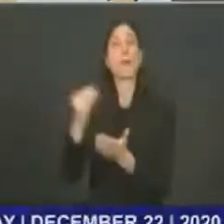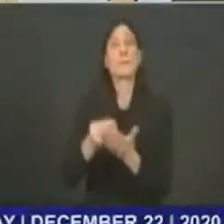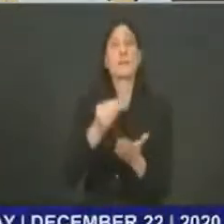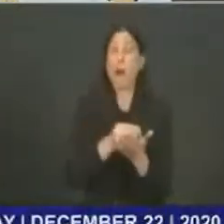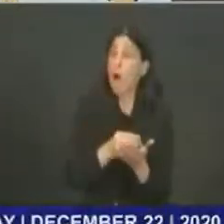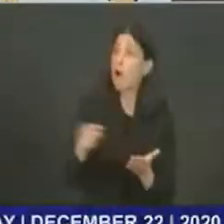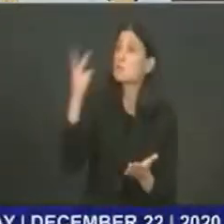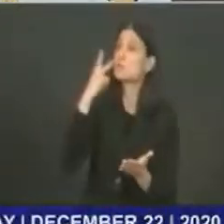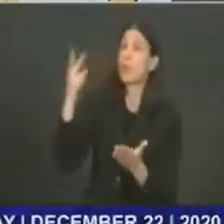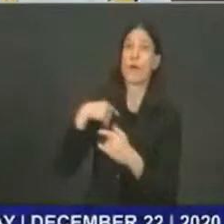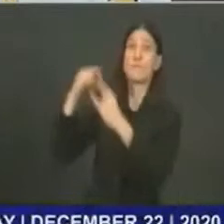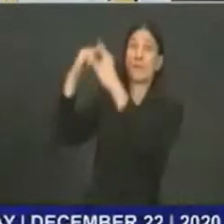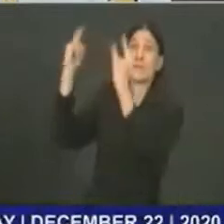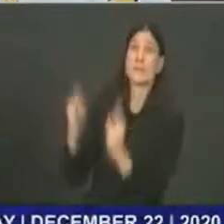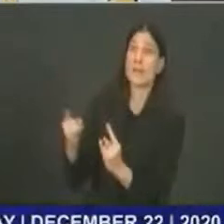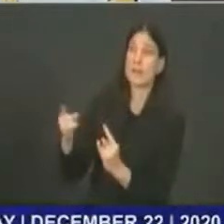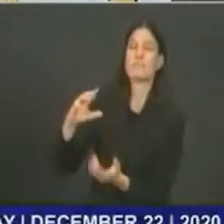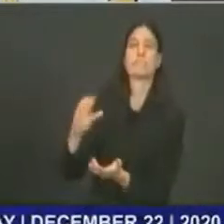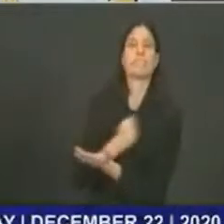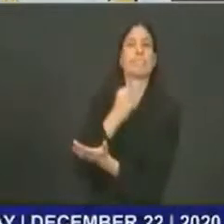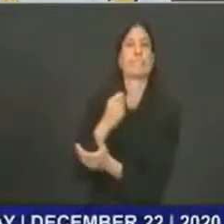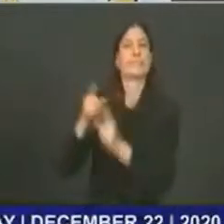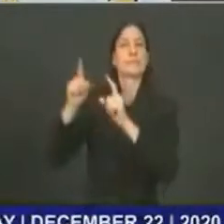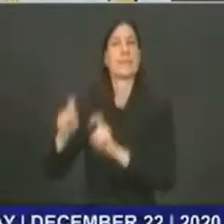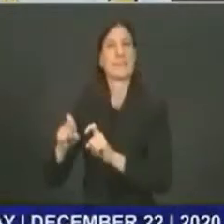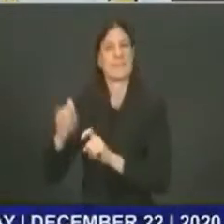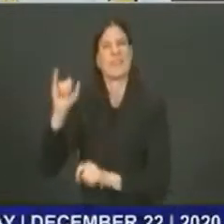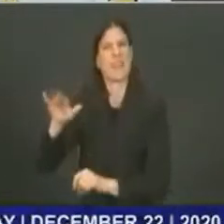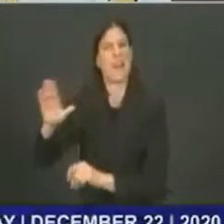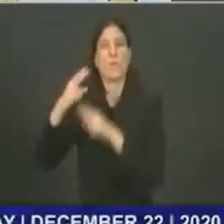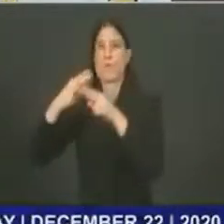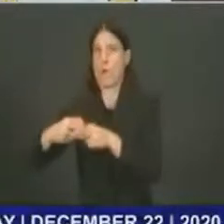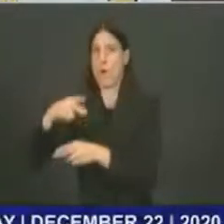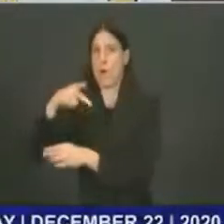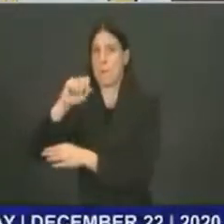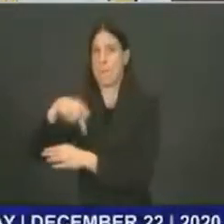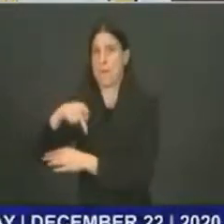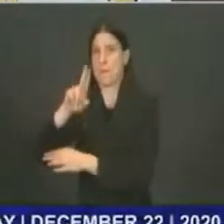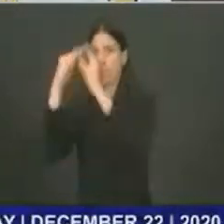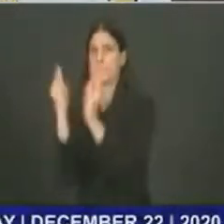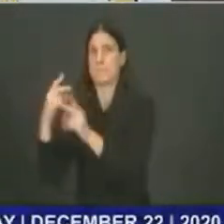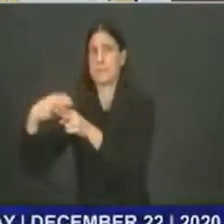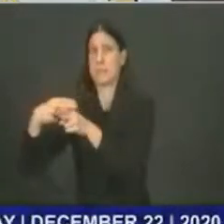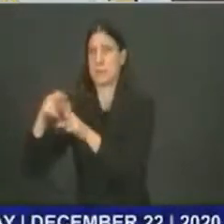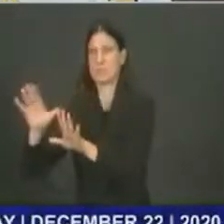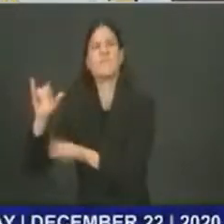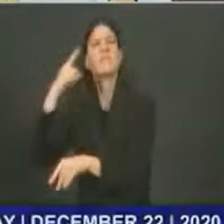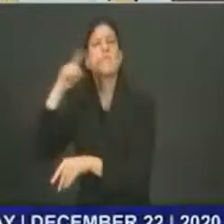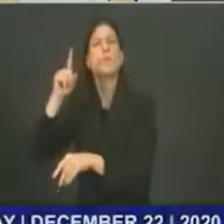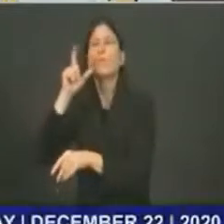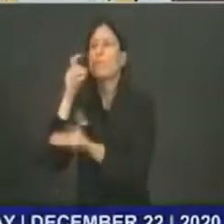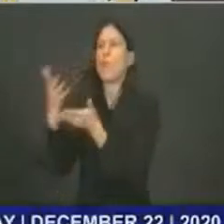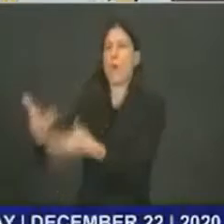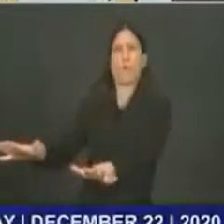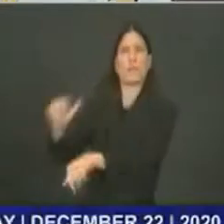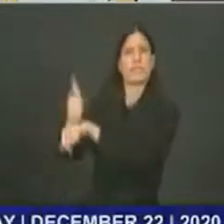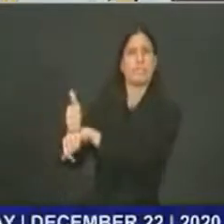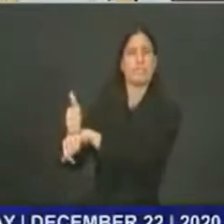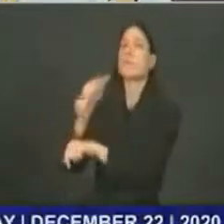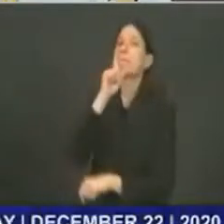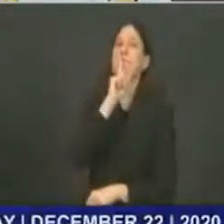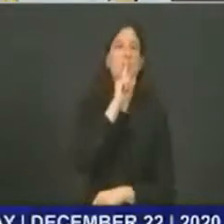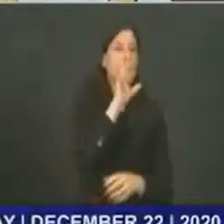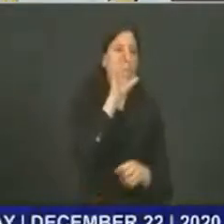visiting another area, we want you to be able to have testing accessible to you while you are already there. If you're at